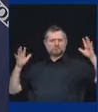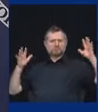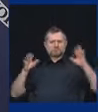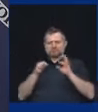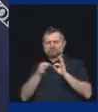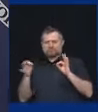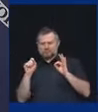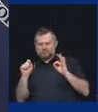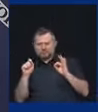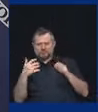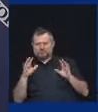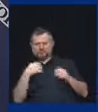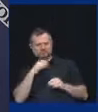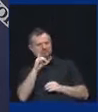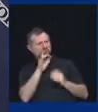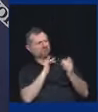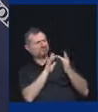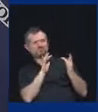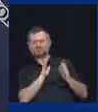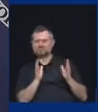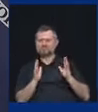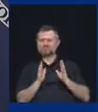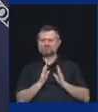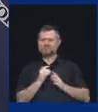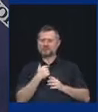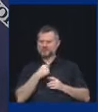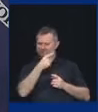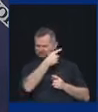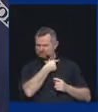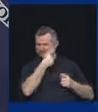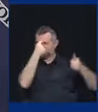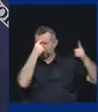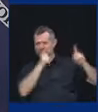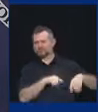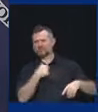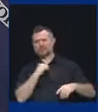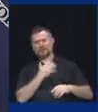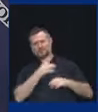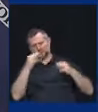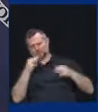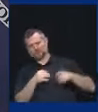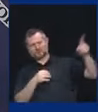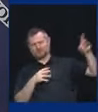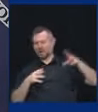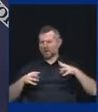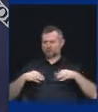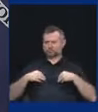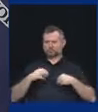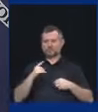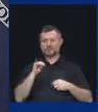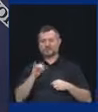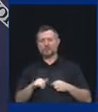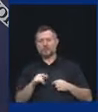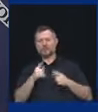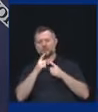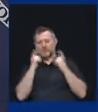CDC, and they agreed with our decision to lift the mask